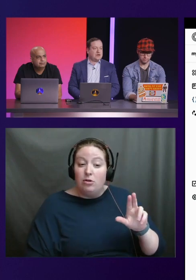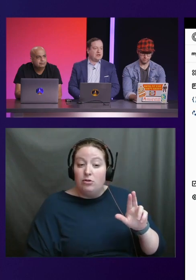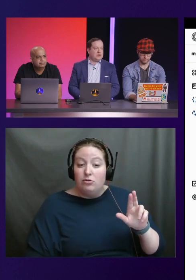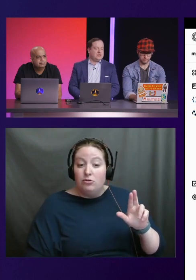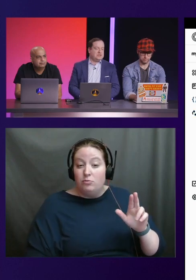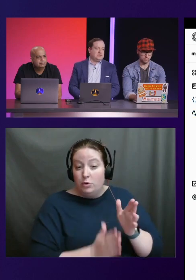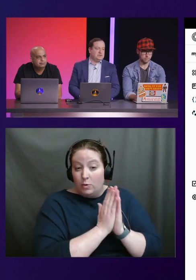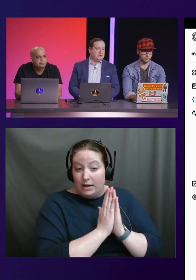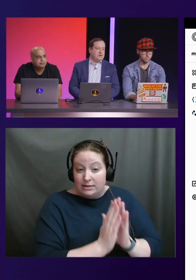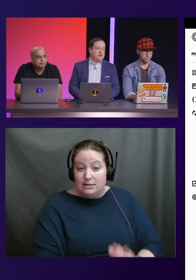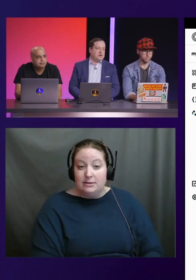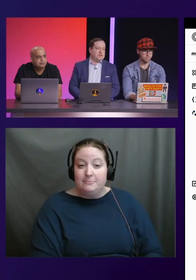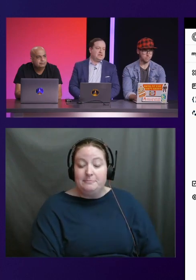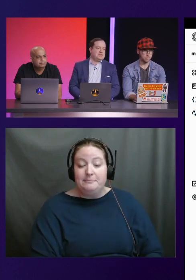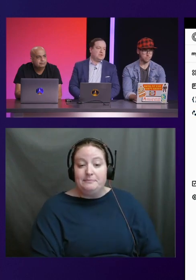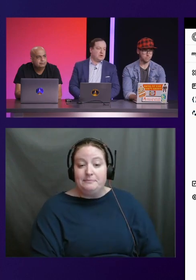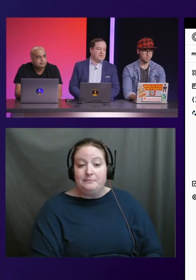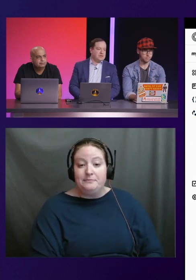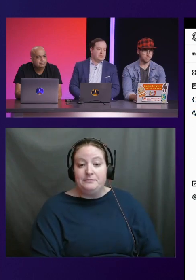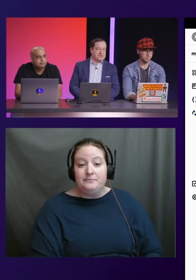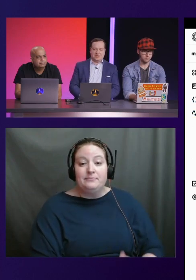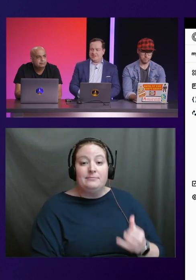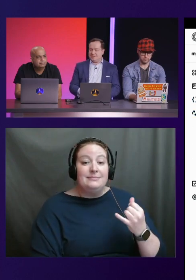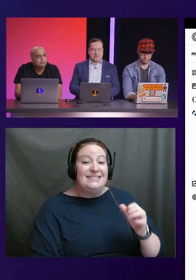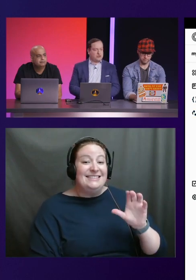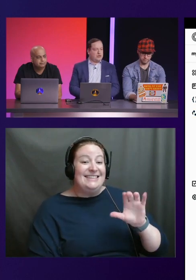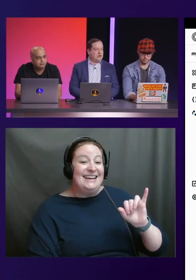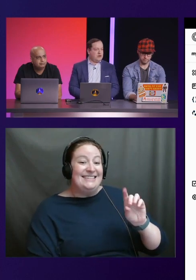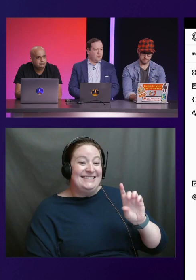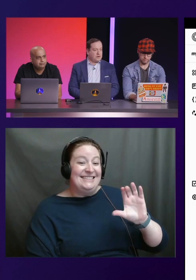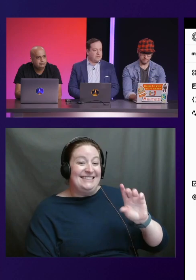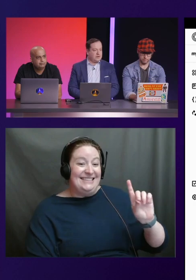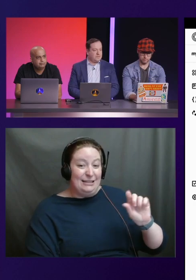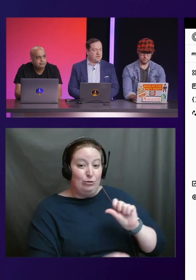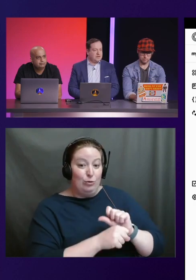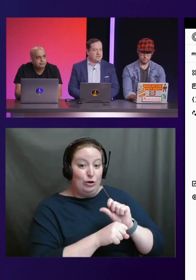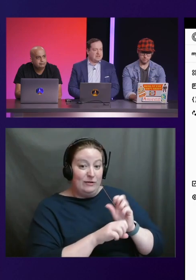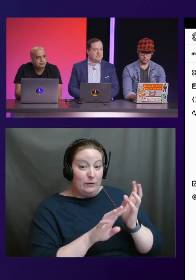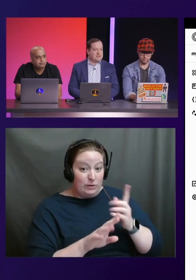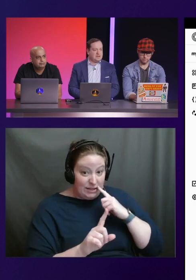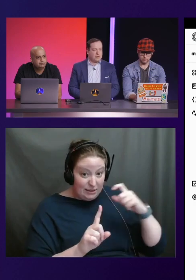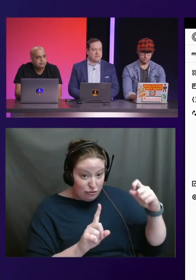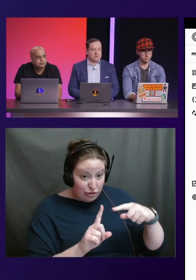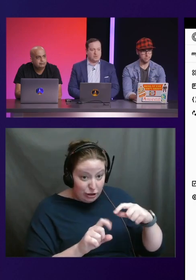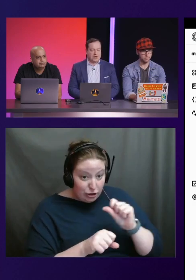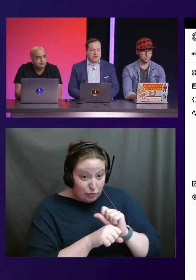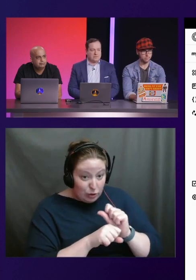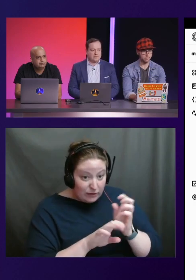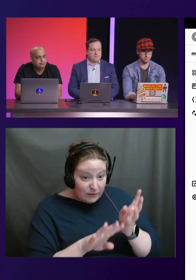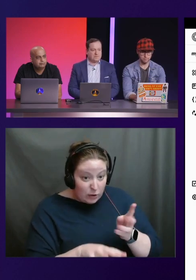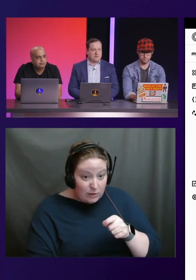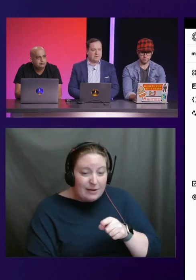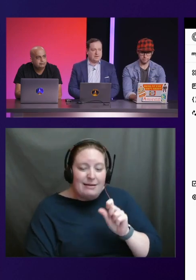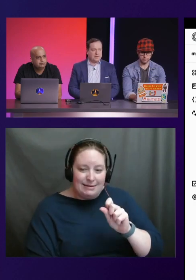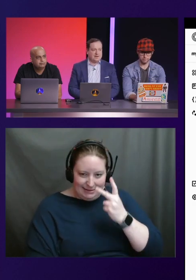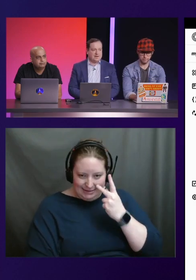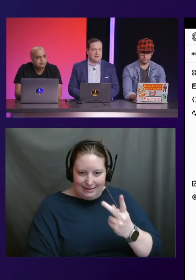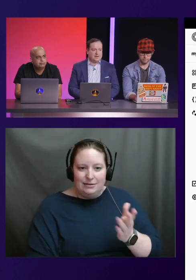And now we're going to go into CI/CD workflows. So we're going to see, did this trigger a workflow? So I can see that the workflow is running.